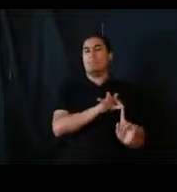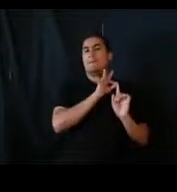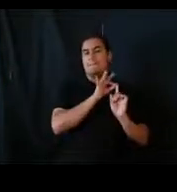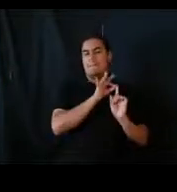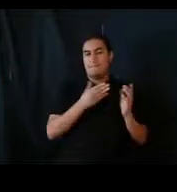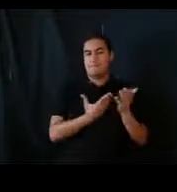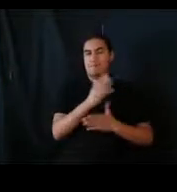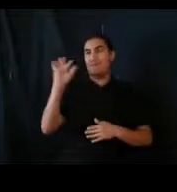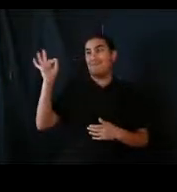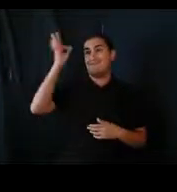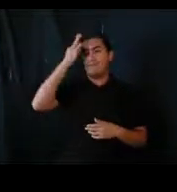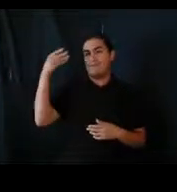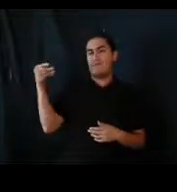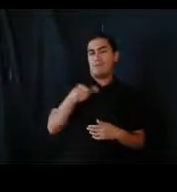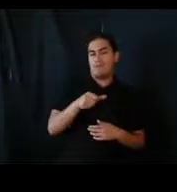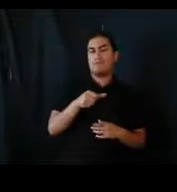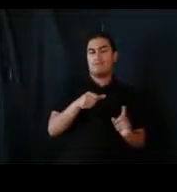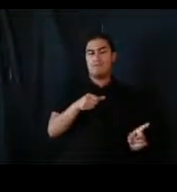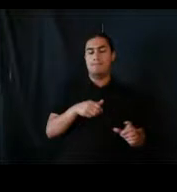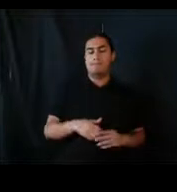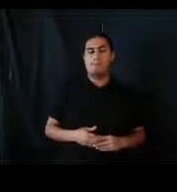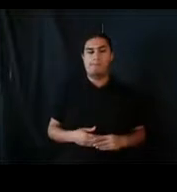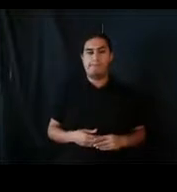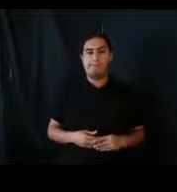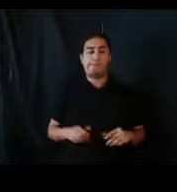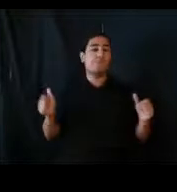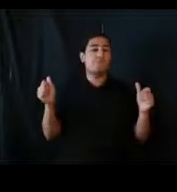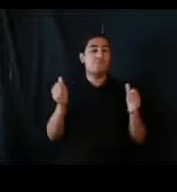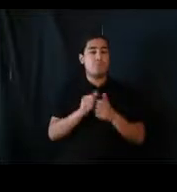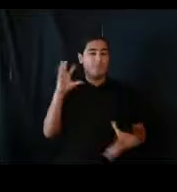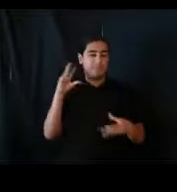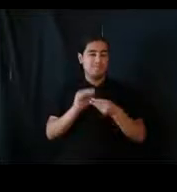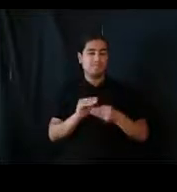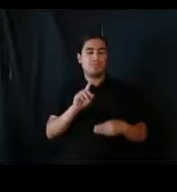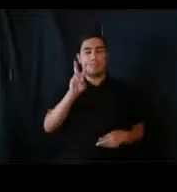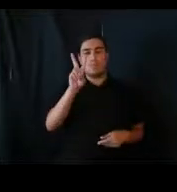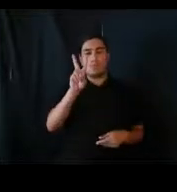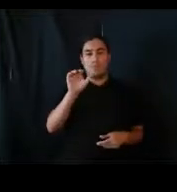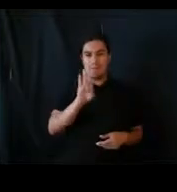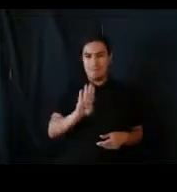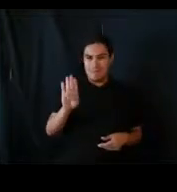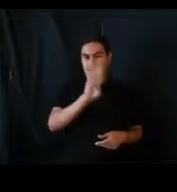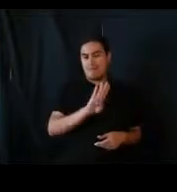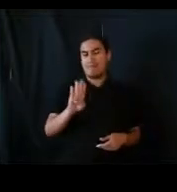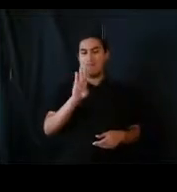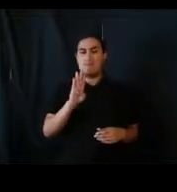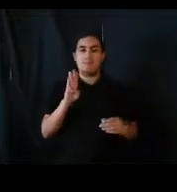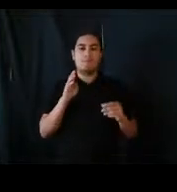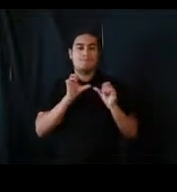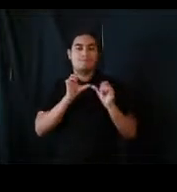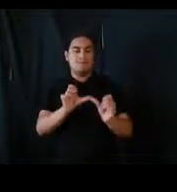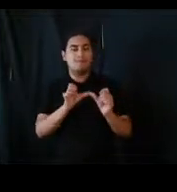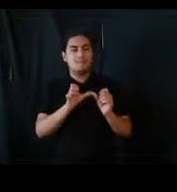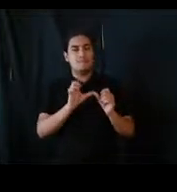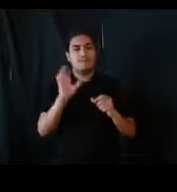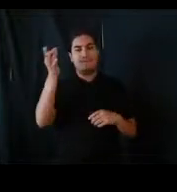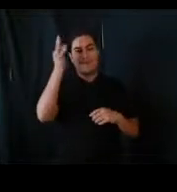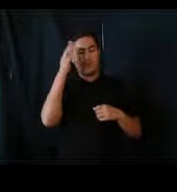federal funding through iija with a total of nearly 2 billion consisting of federal state and local funds the